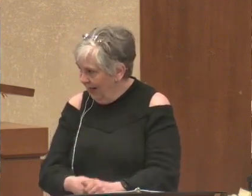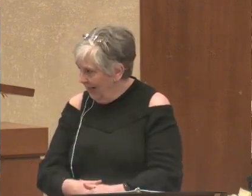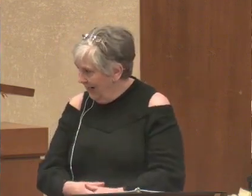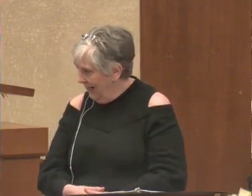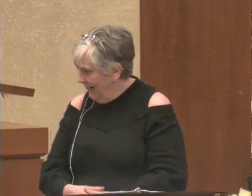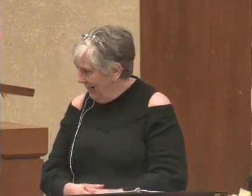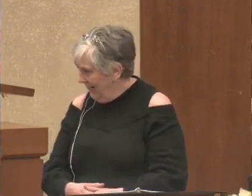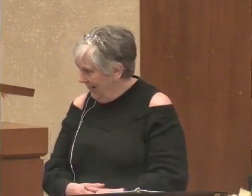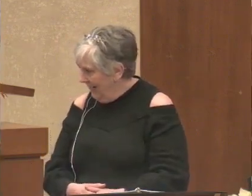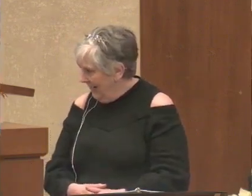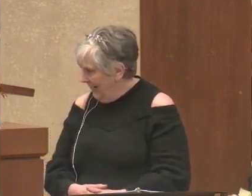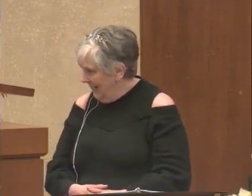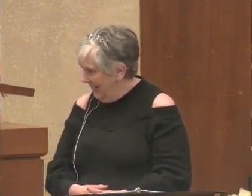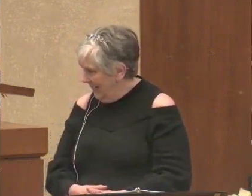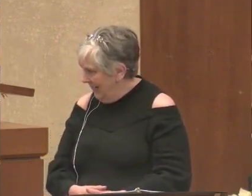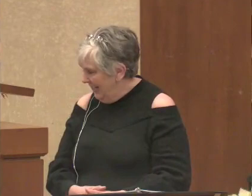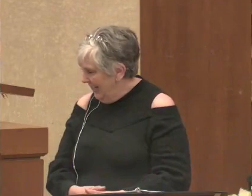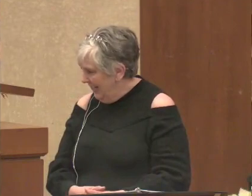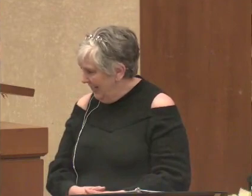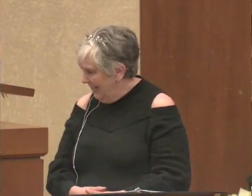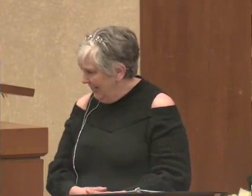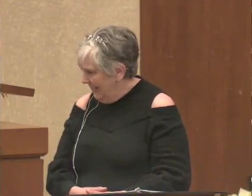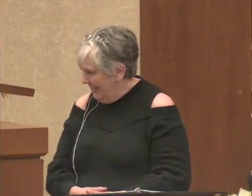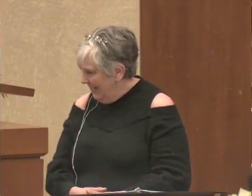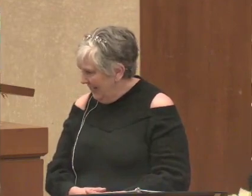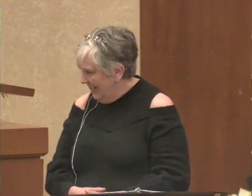Here we go. Parents can come too.